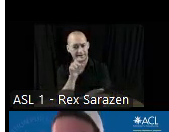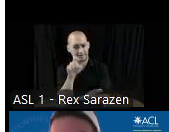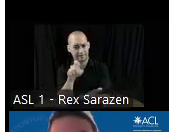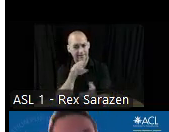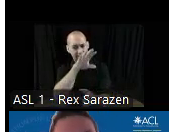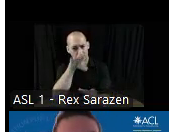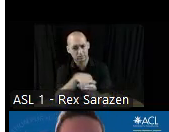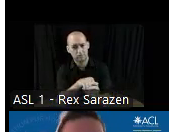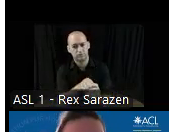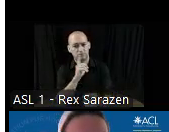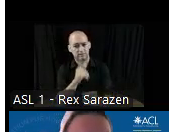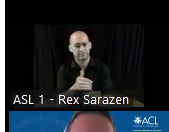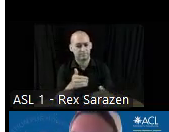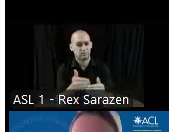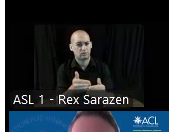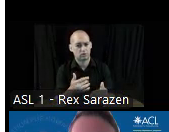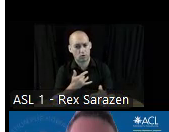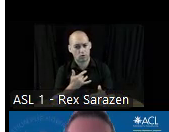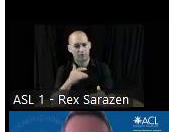gets to the heart of that.